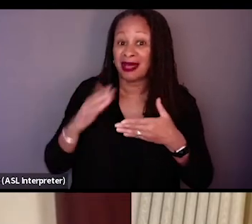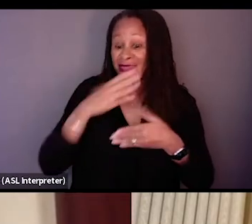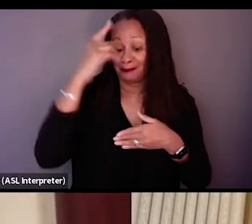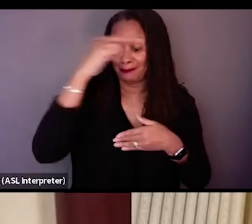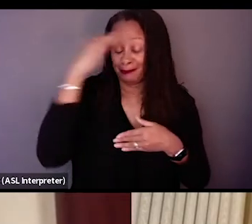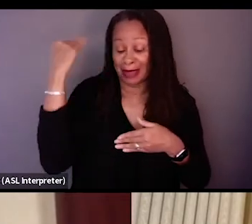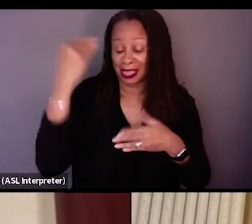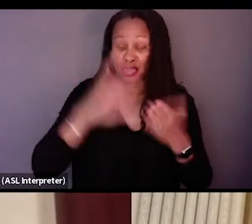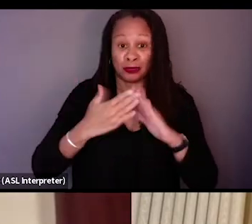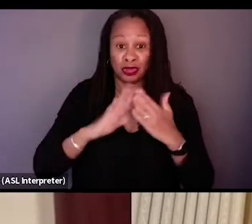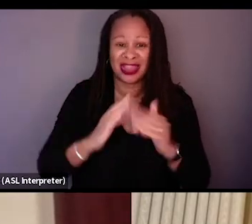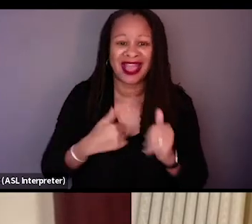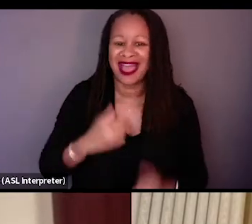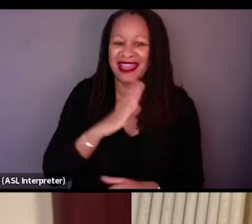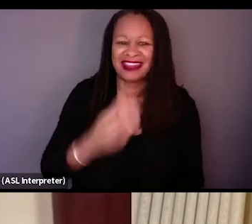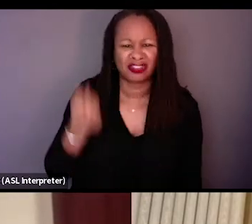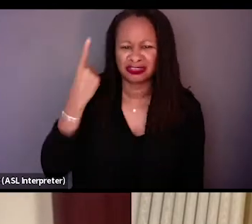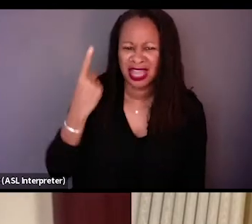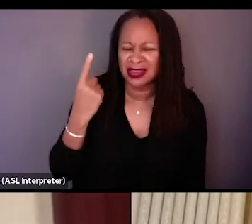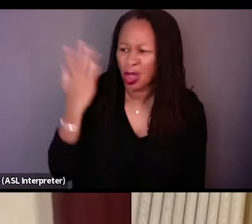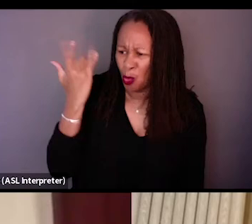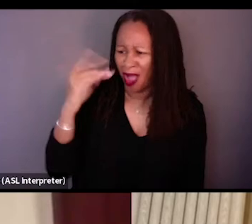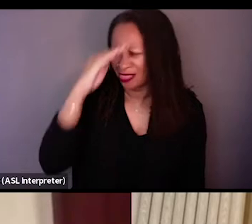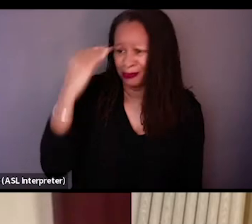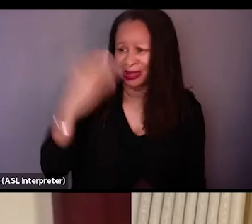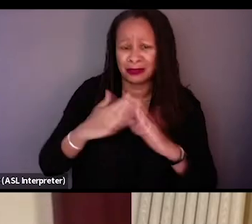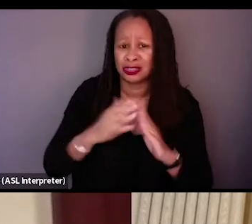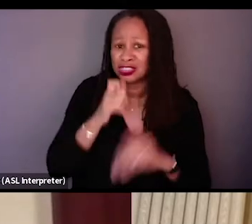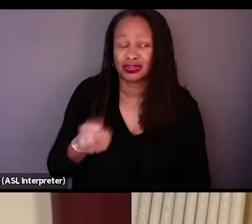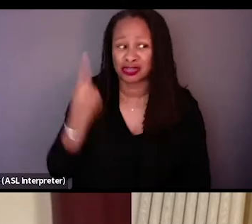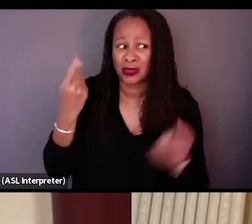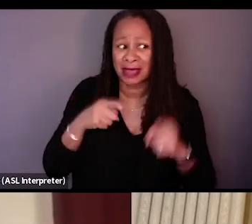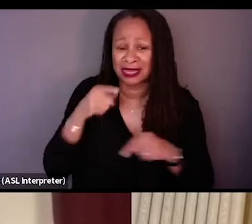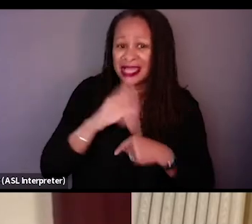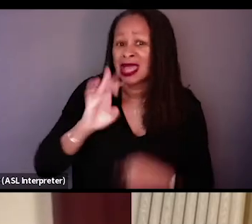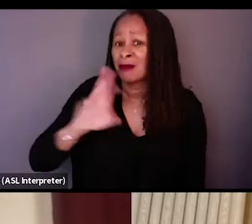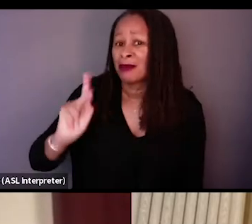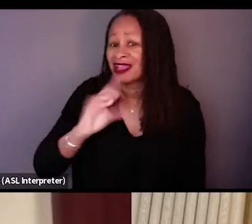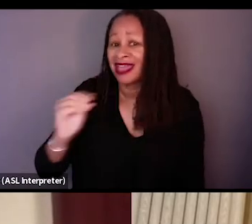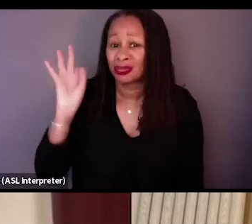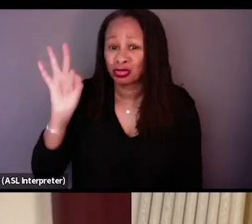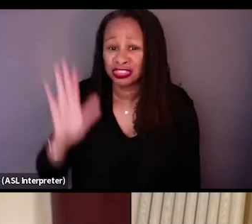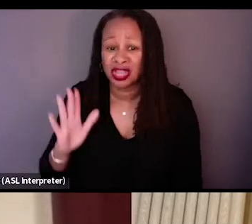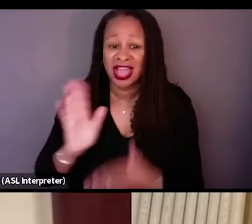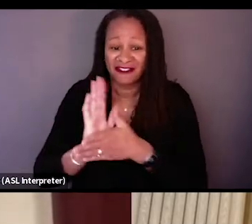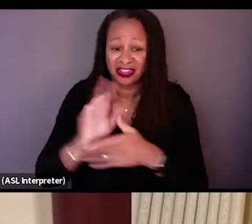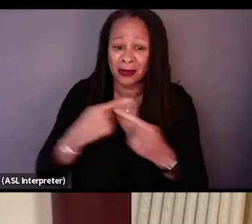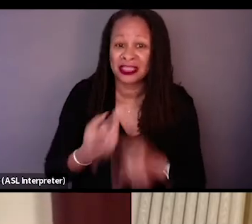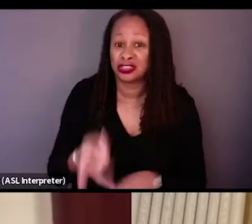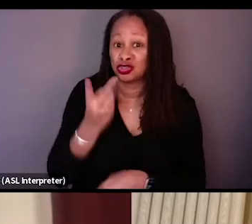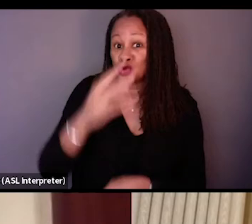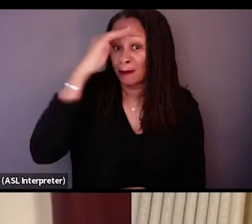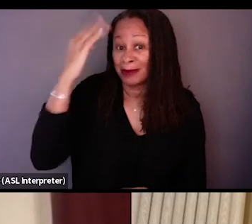And I just never got it. I just never got why the Black community did not get what was going on in Buck and the Preacher, a film about these two